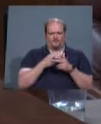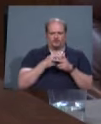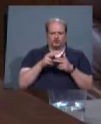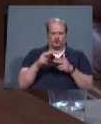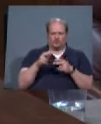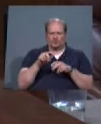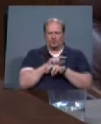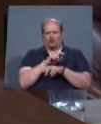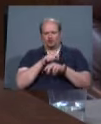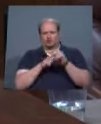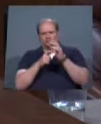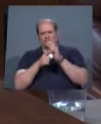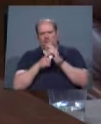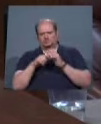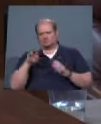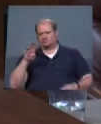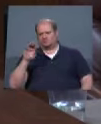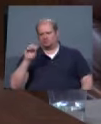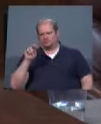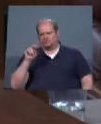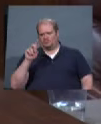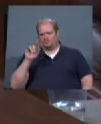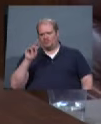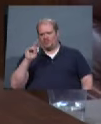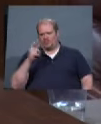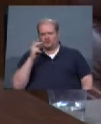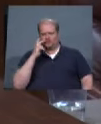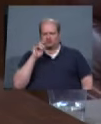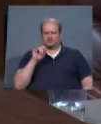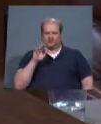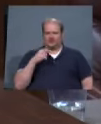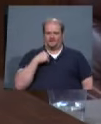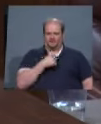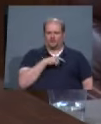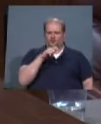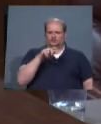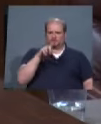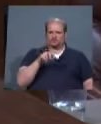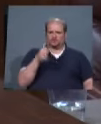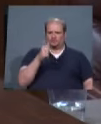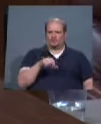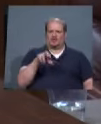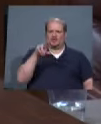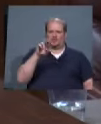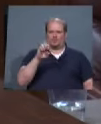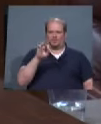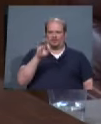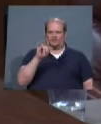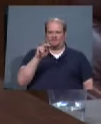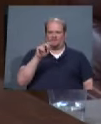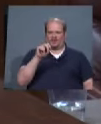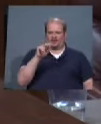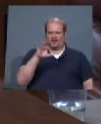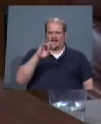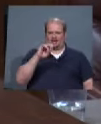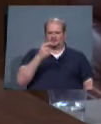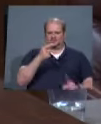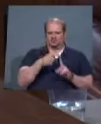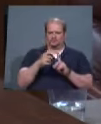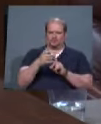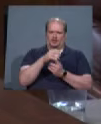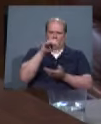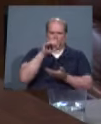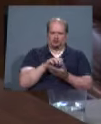short-term obligations and bonding, and to see if we should be doing any refinancing to capture either a